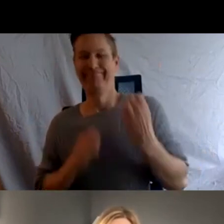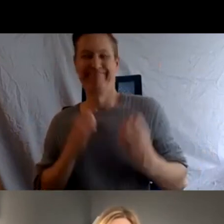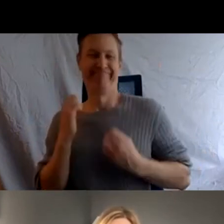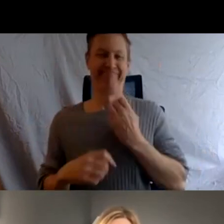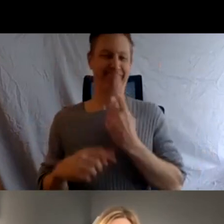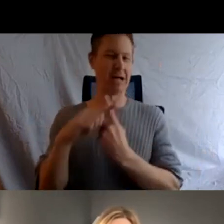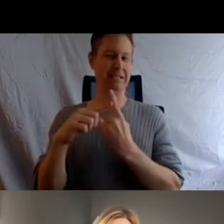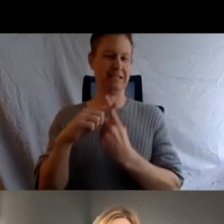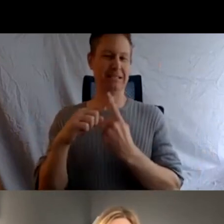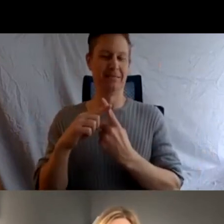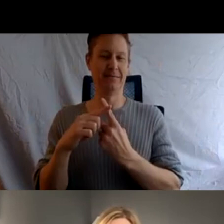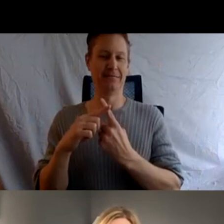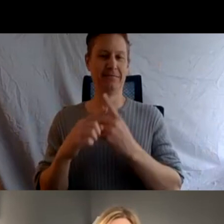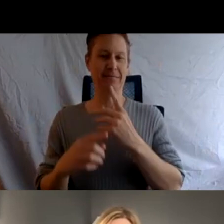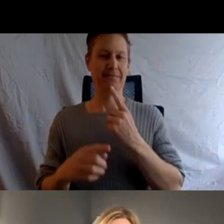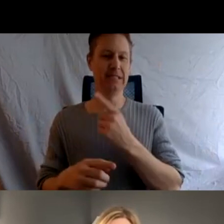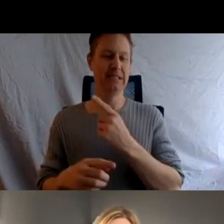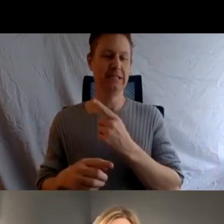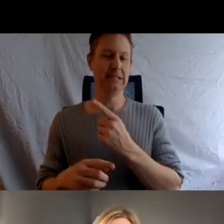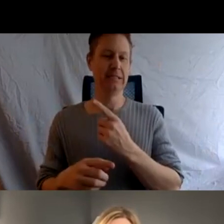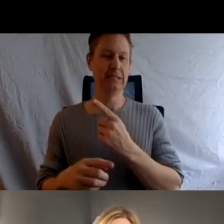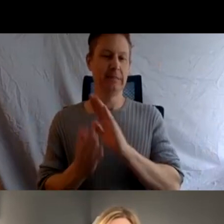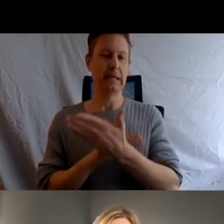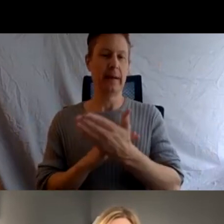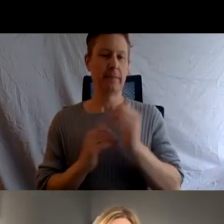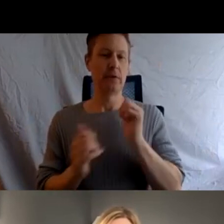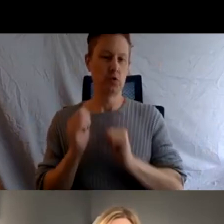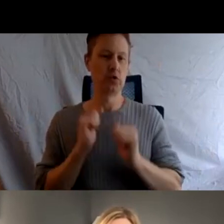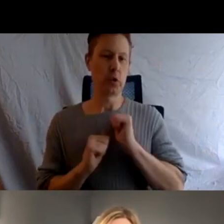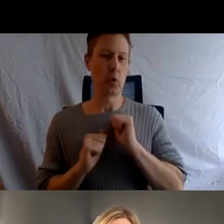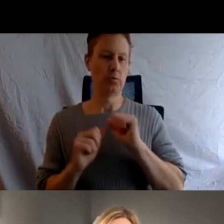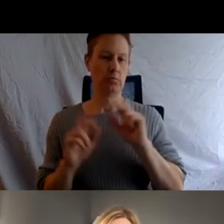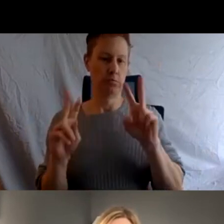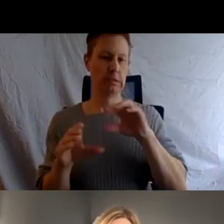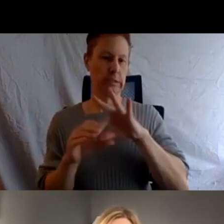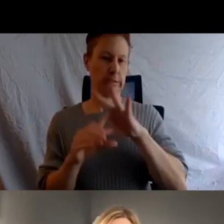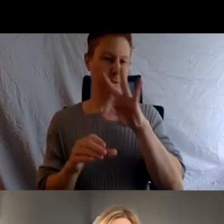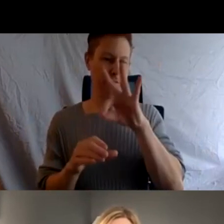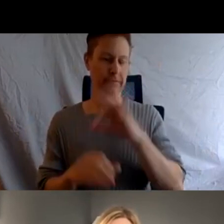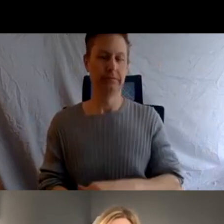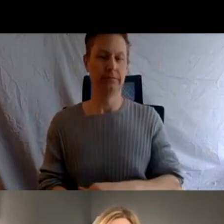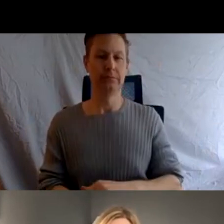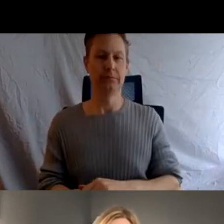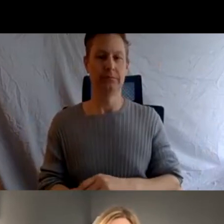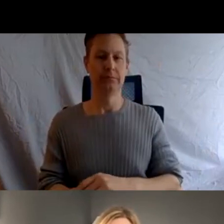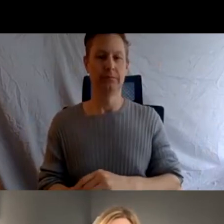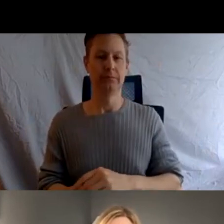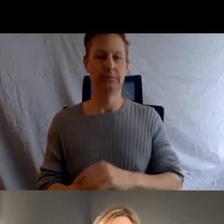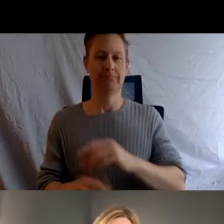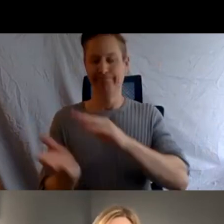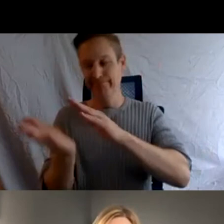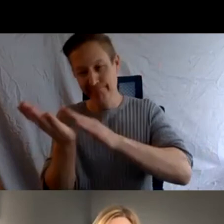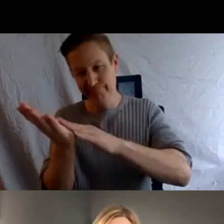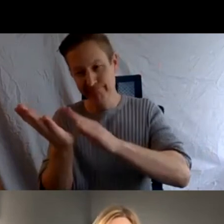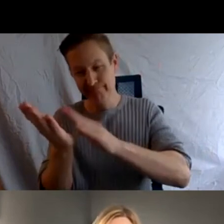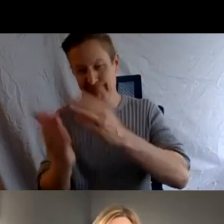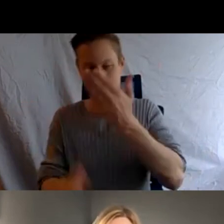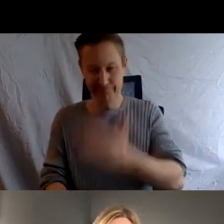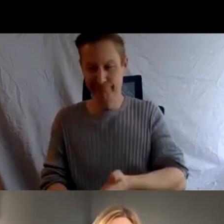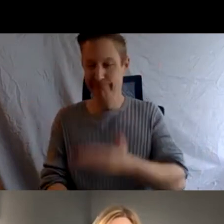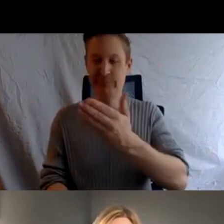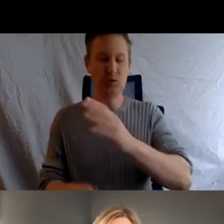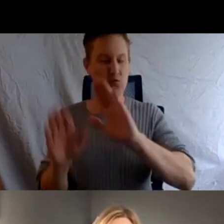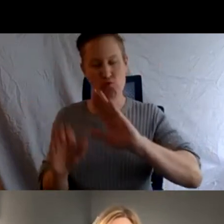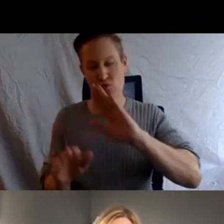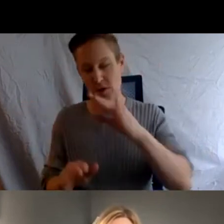really does embody the spirit of the show. And I just can't rave enough about this young man and the great work that he did.